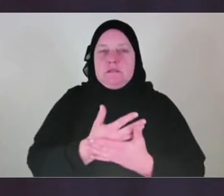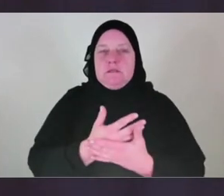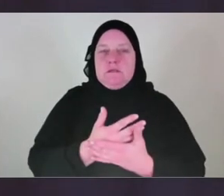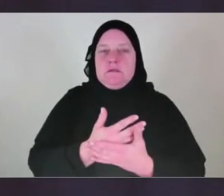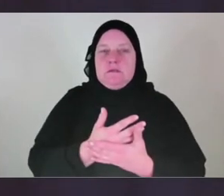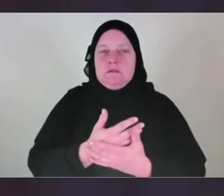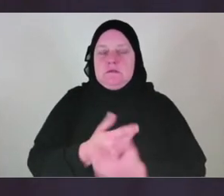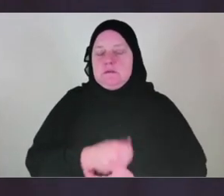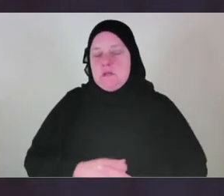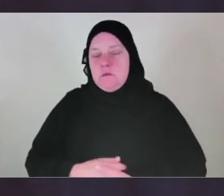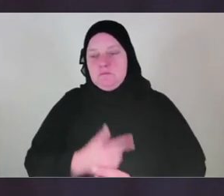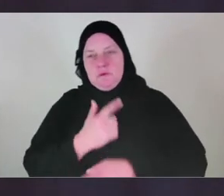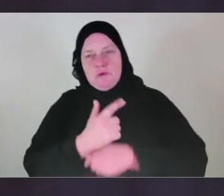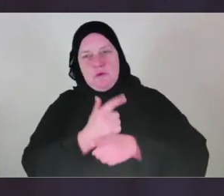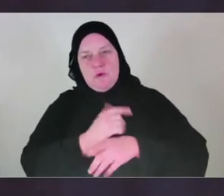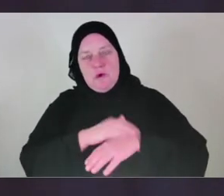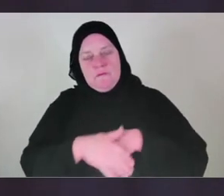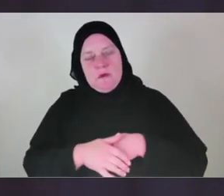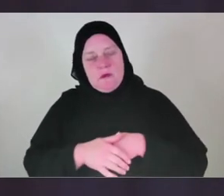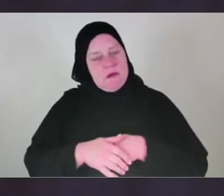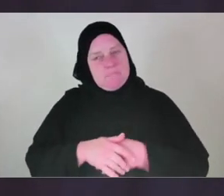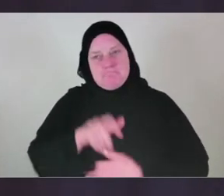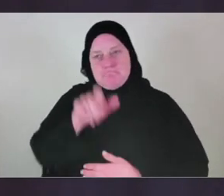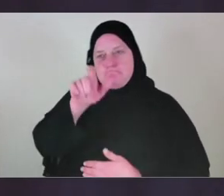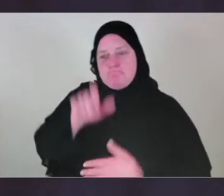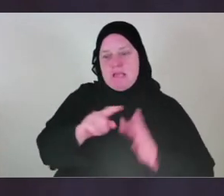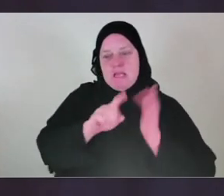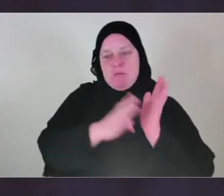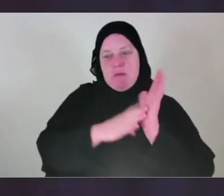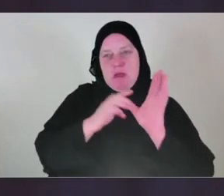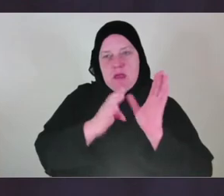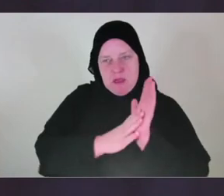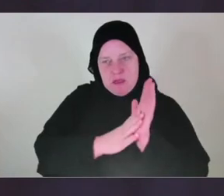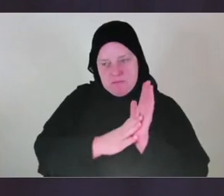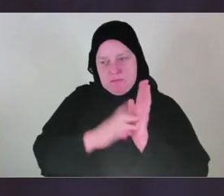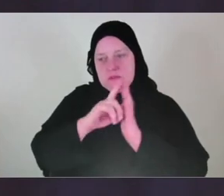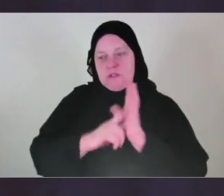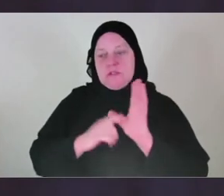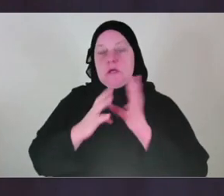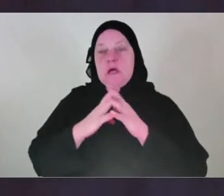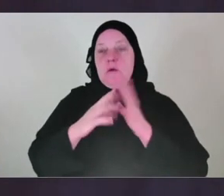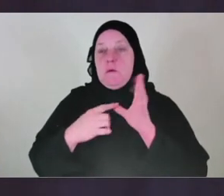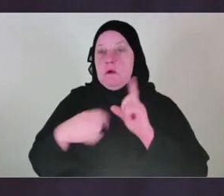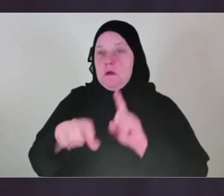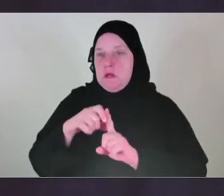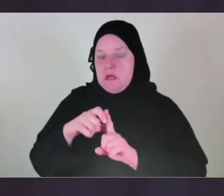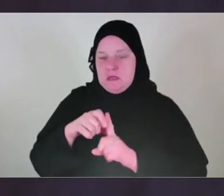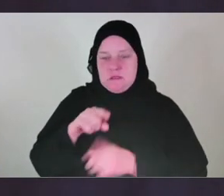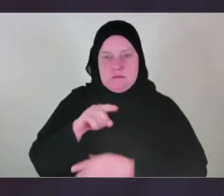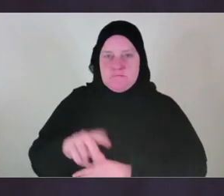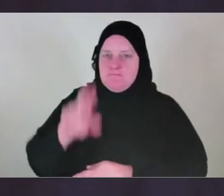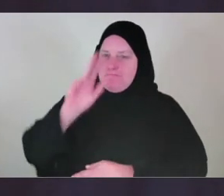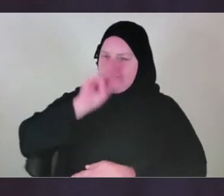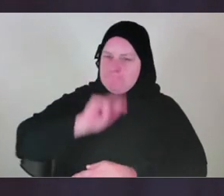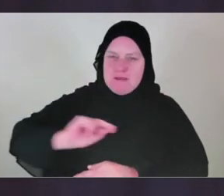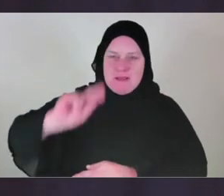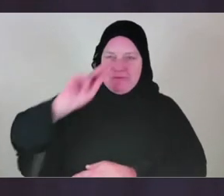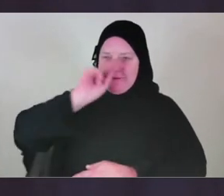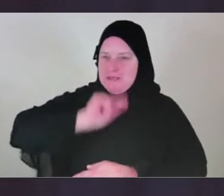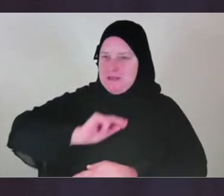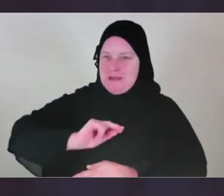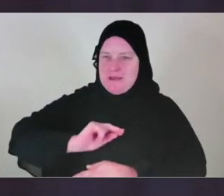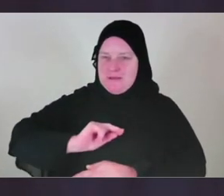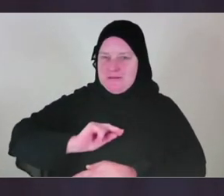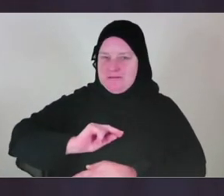youth and his age of when he became Imam. And usually that's the discussion that's